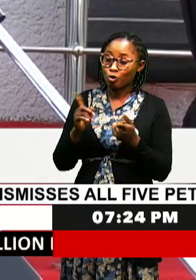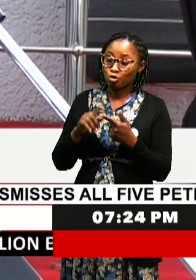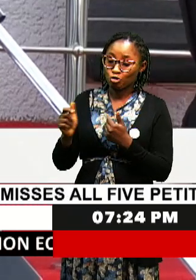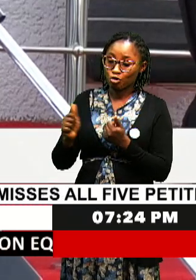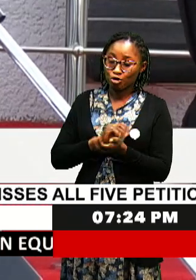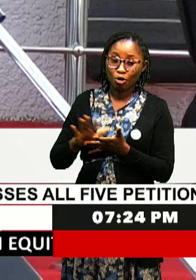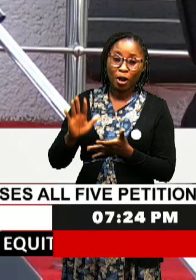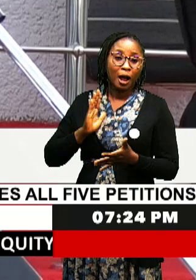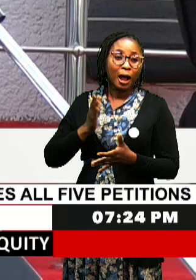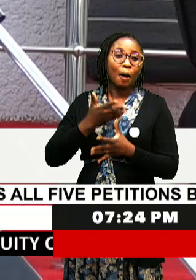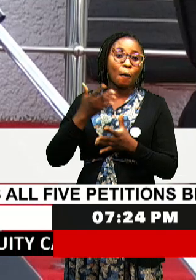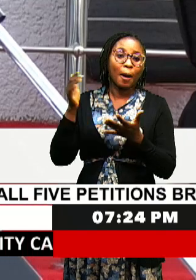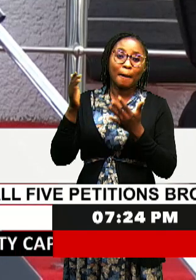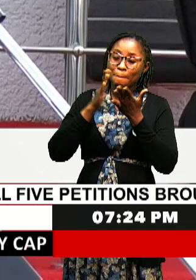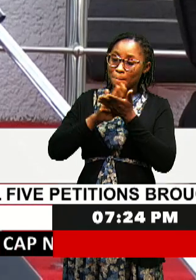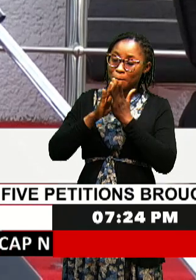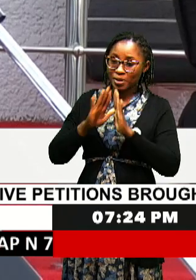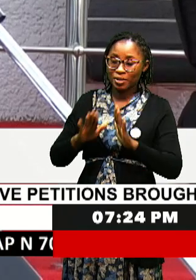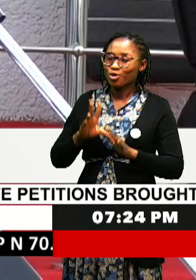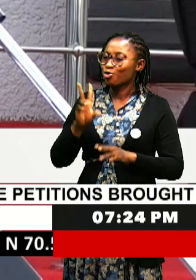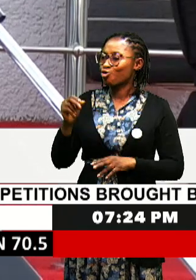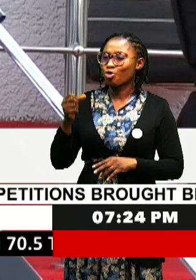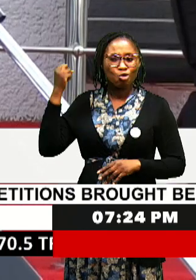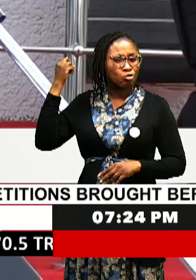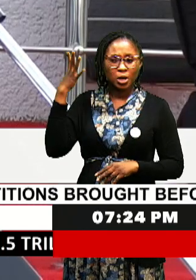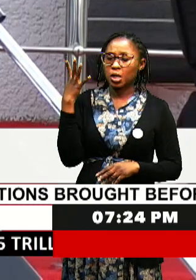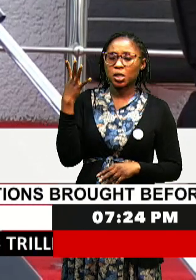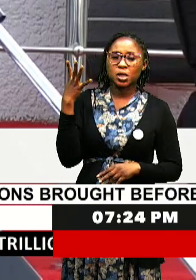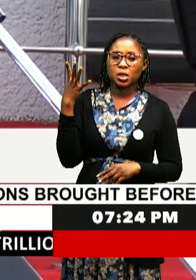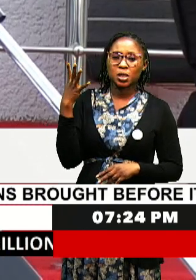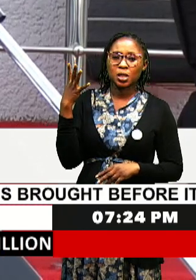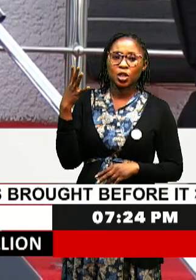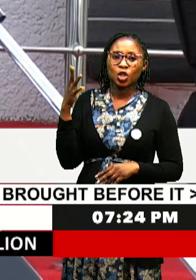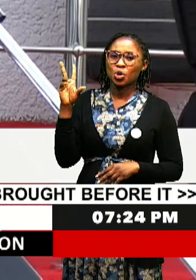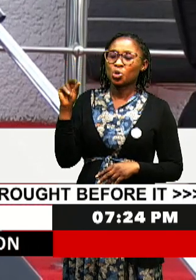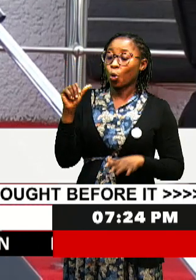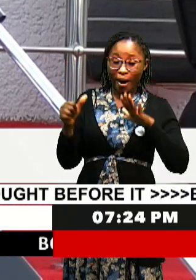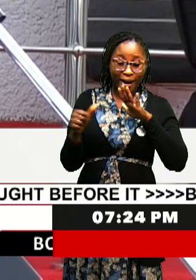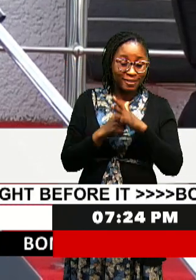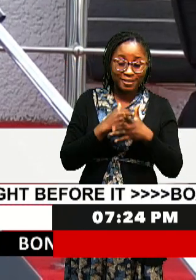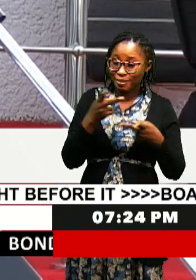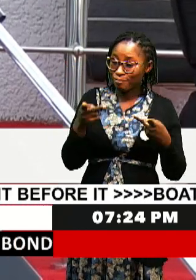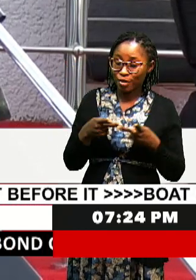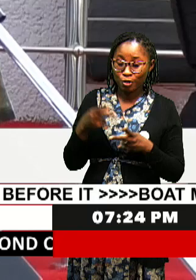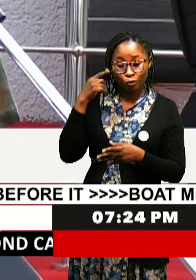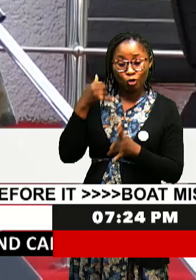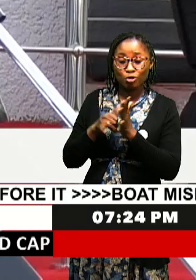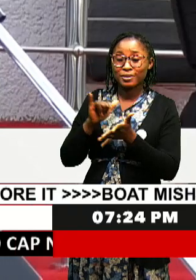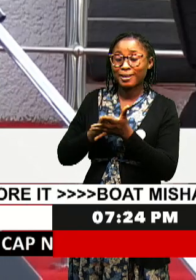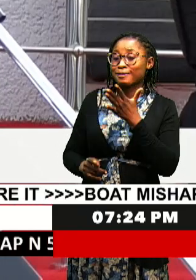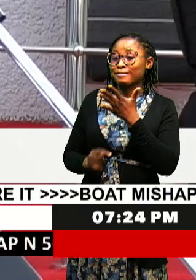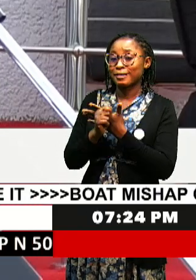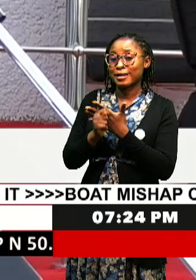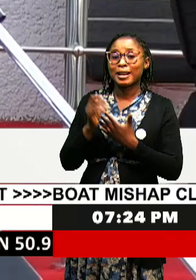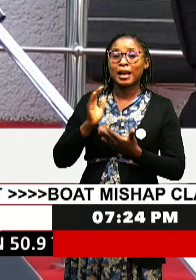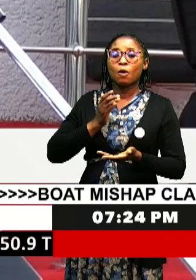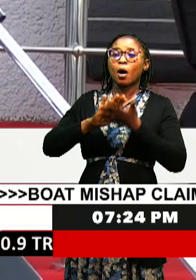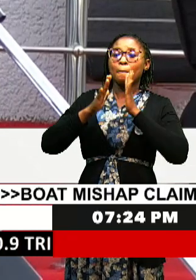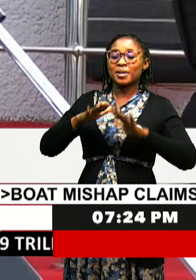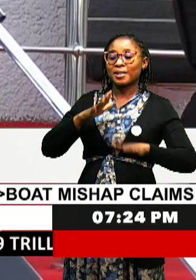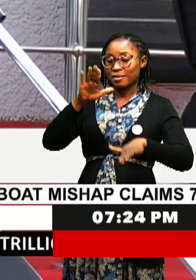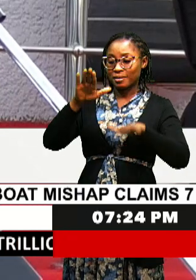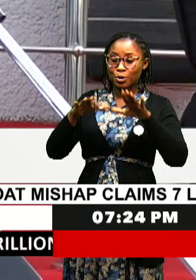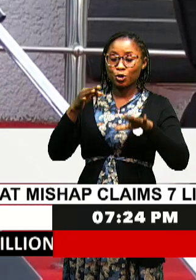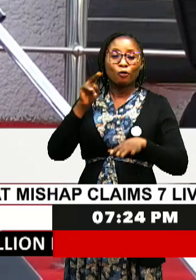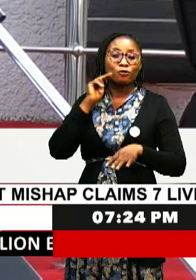peace, know this: there will be no hiding place for those who threaten the peace and stability of